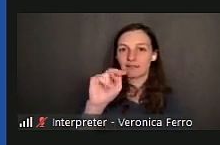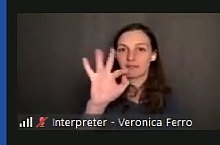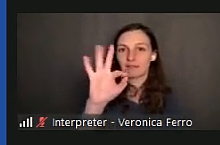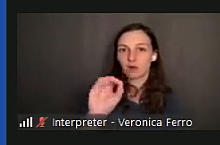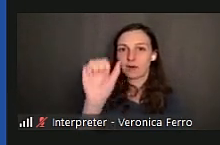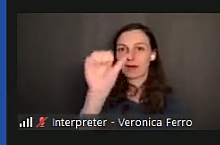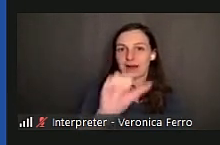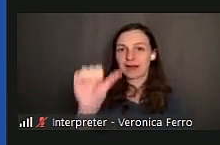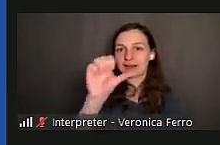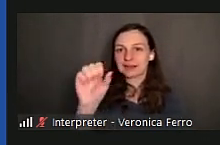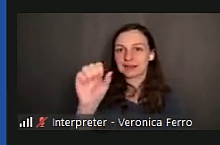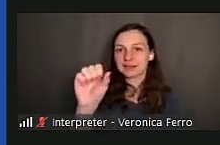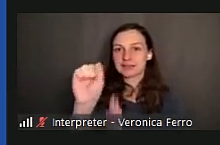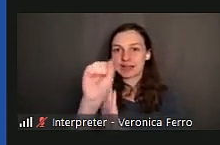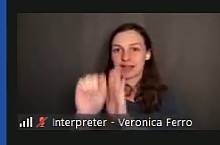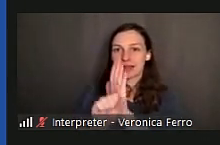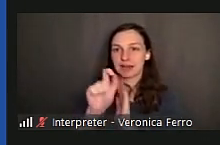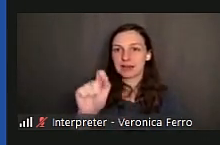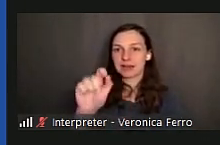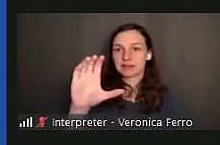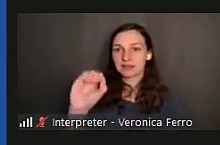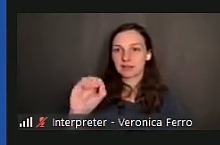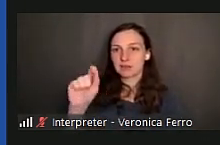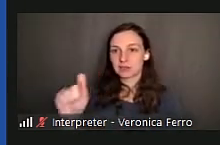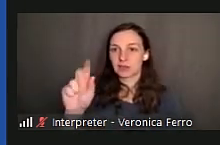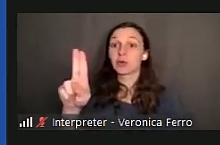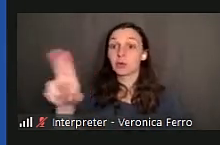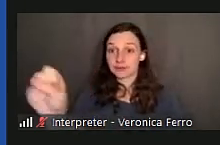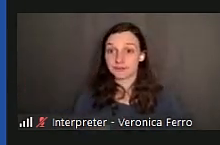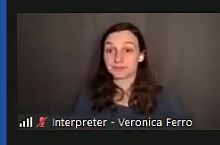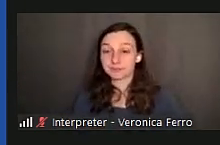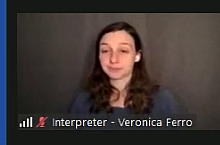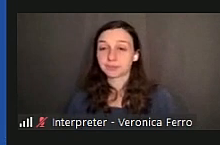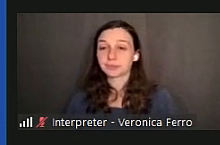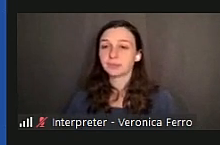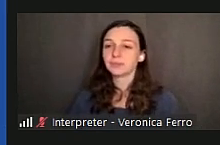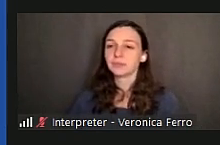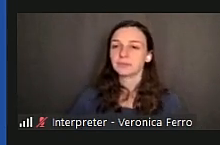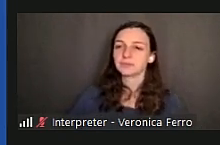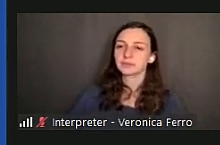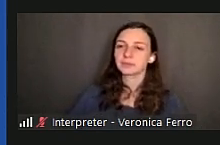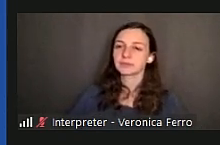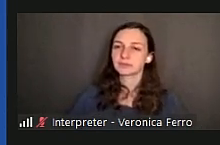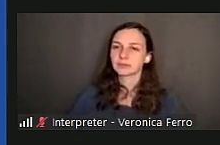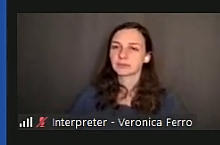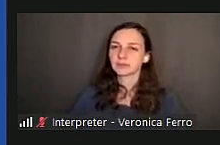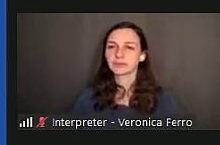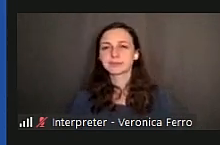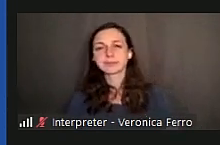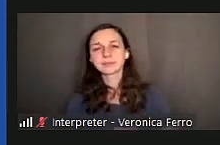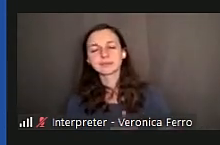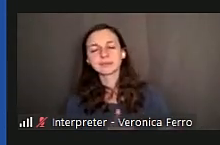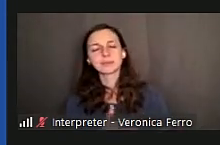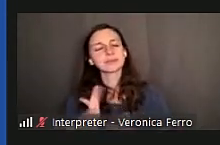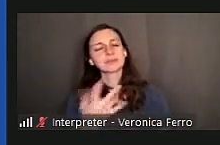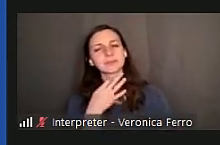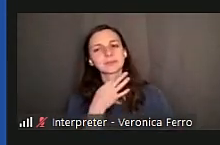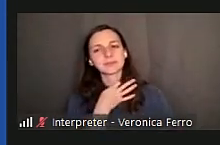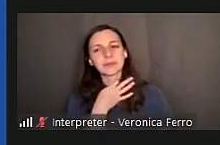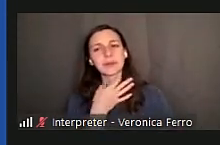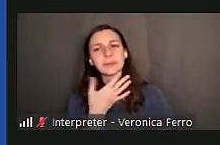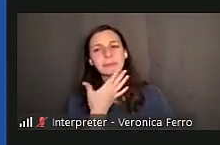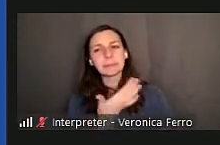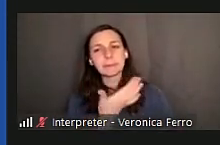News. I guess, what is the best explanation we can come up with right now as to why really we've seen that